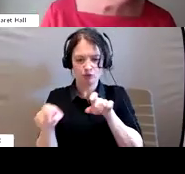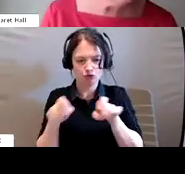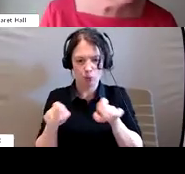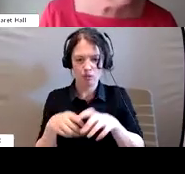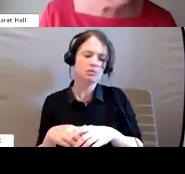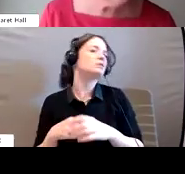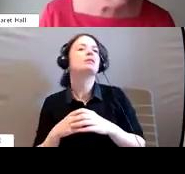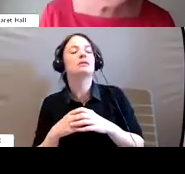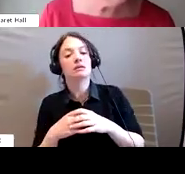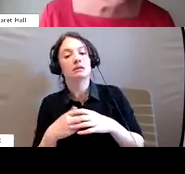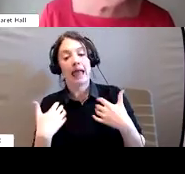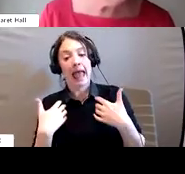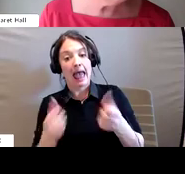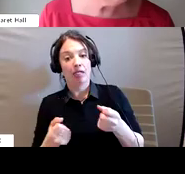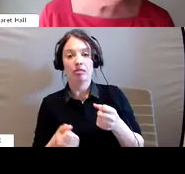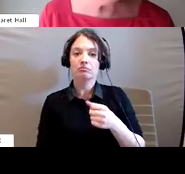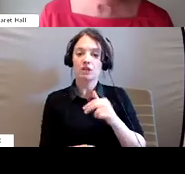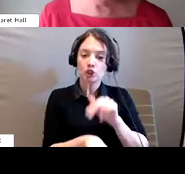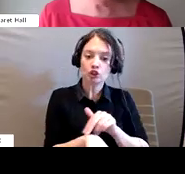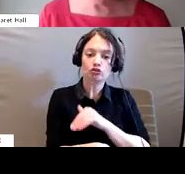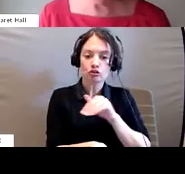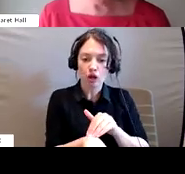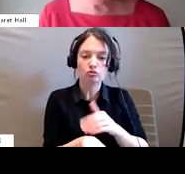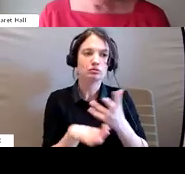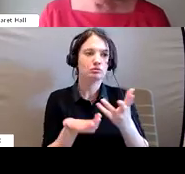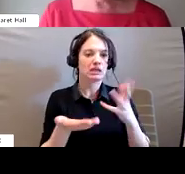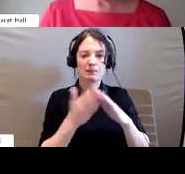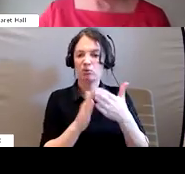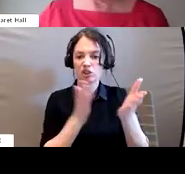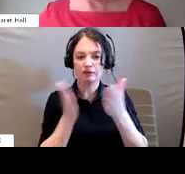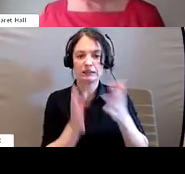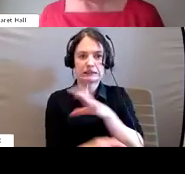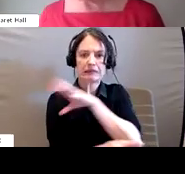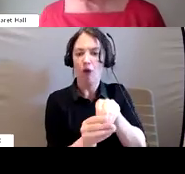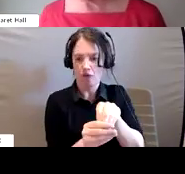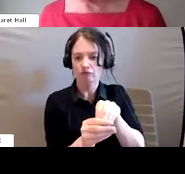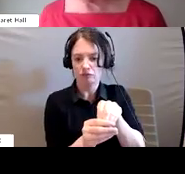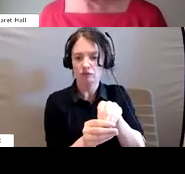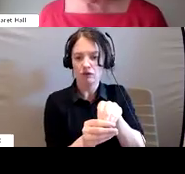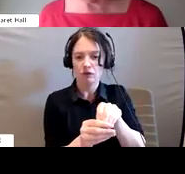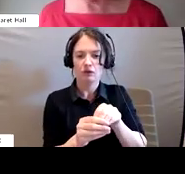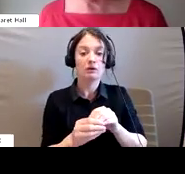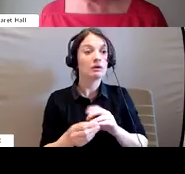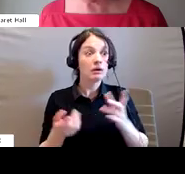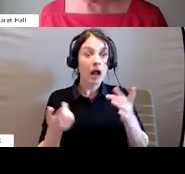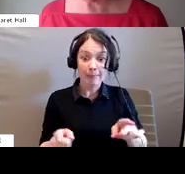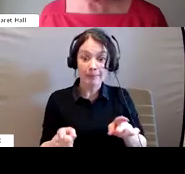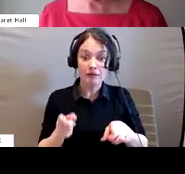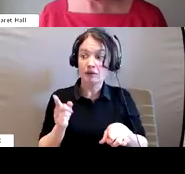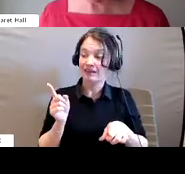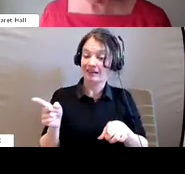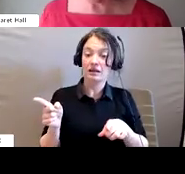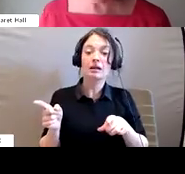health authorities become involved, for example, and in which case the removal of